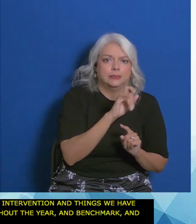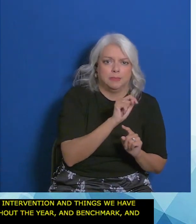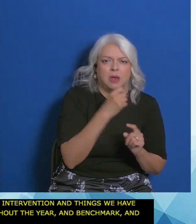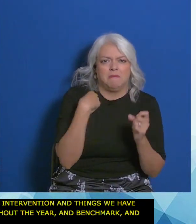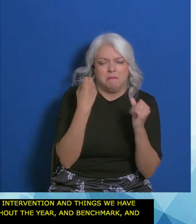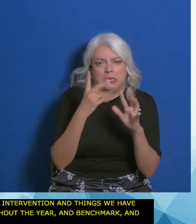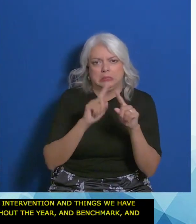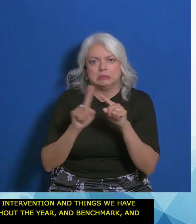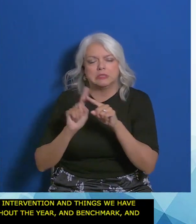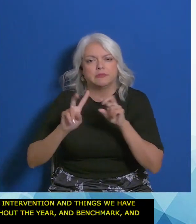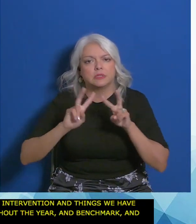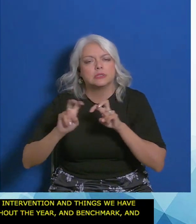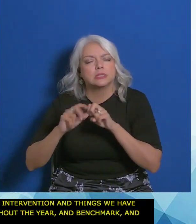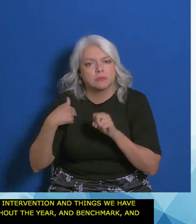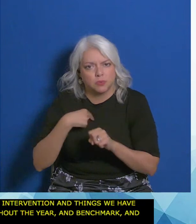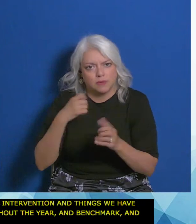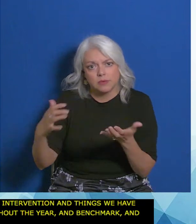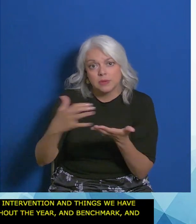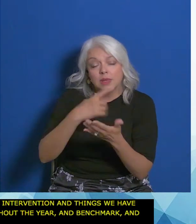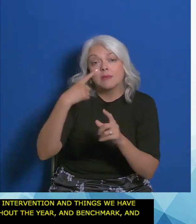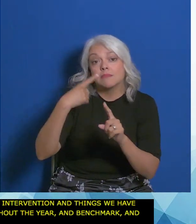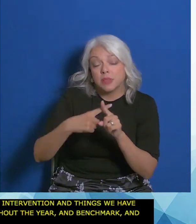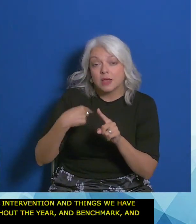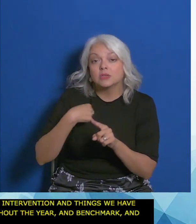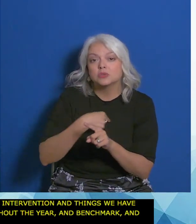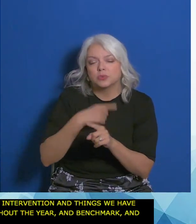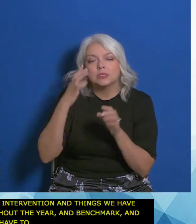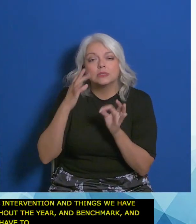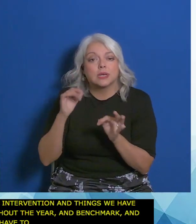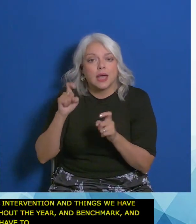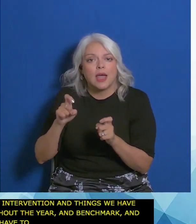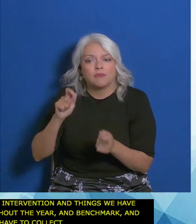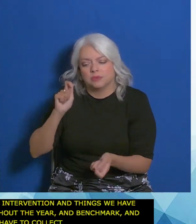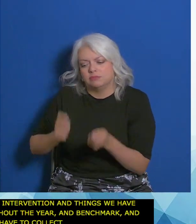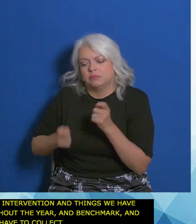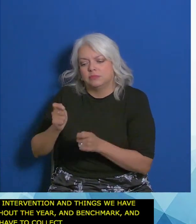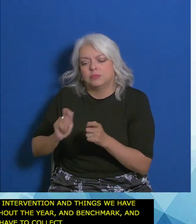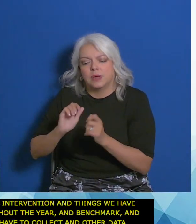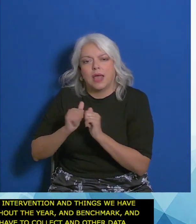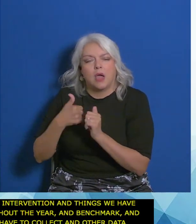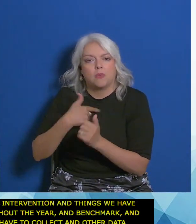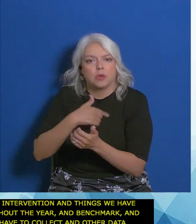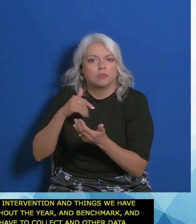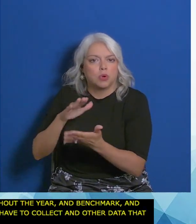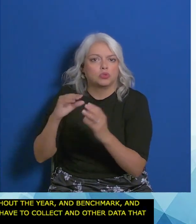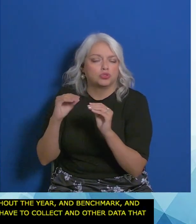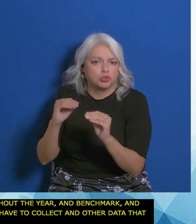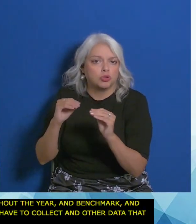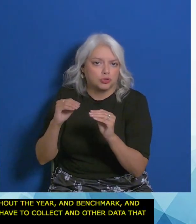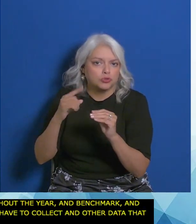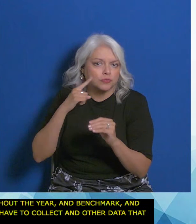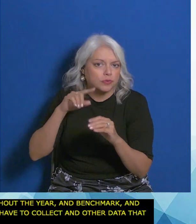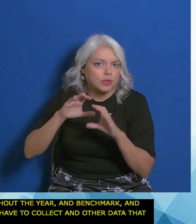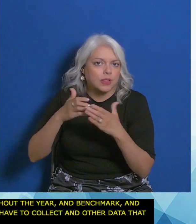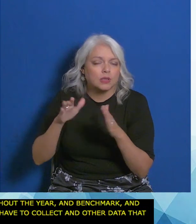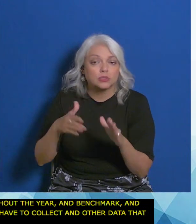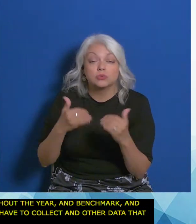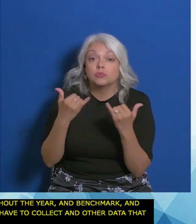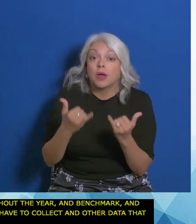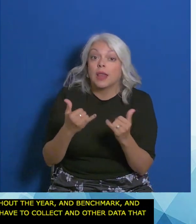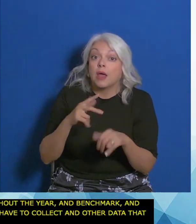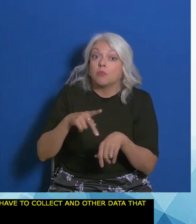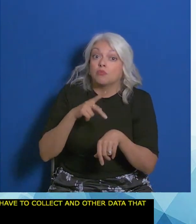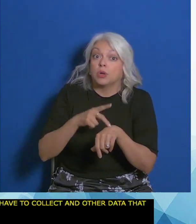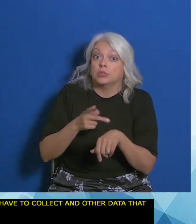collect, as well as some other changes that we'll be doing instructionally inside of the classroom. Right now, we're, with the principals and